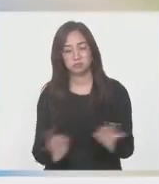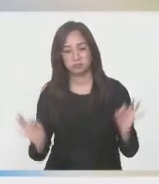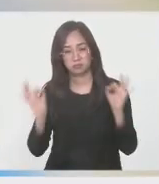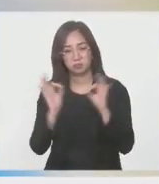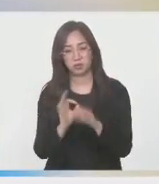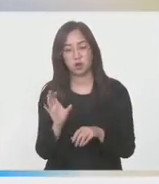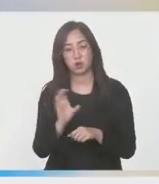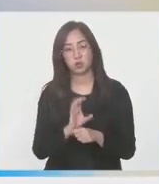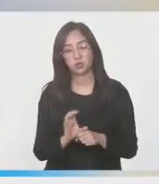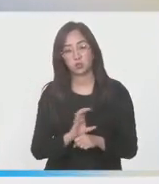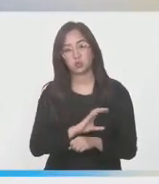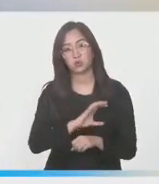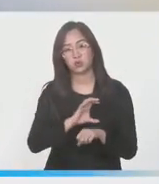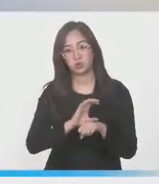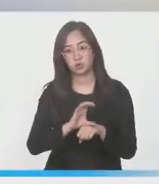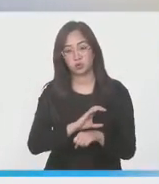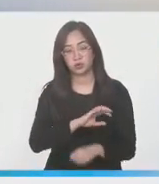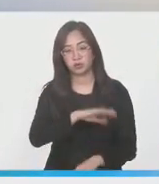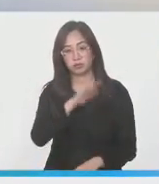Hills.